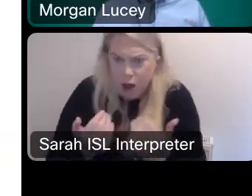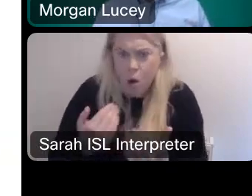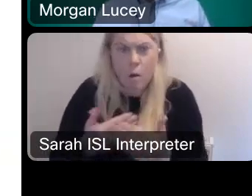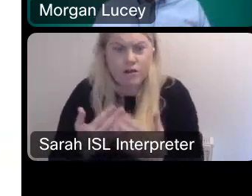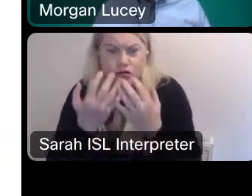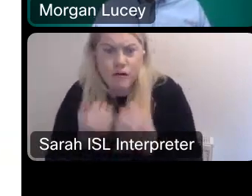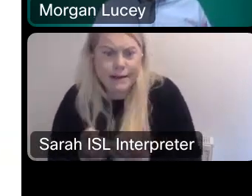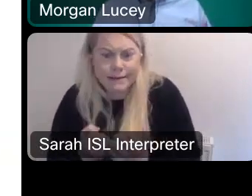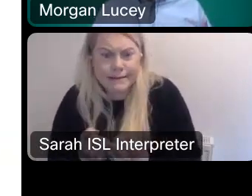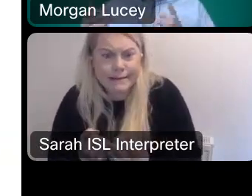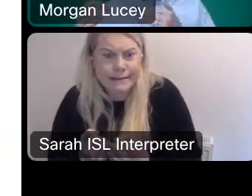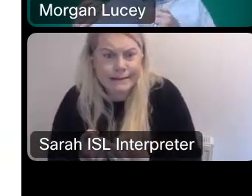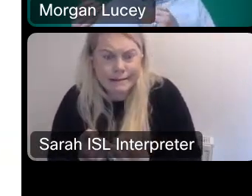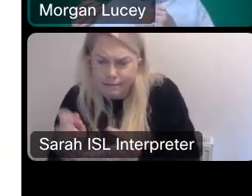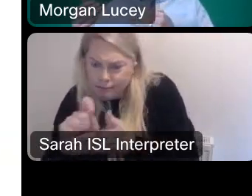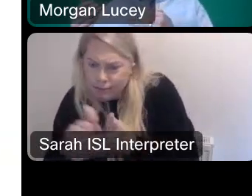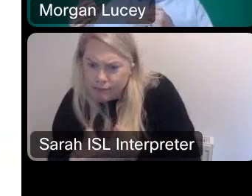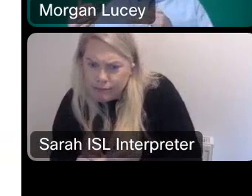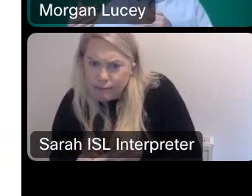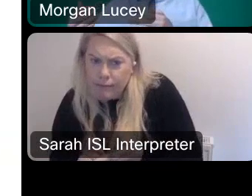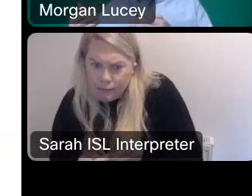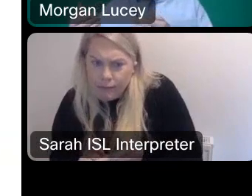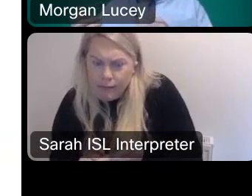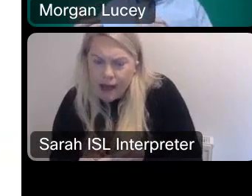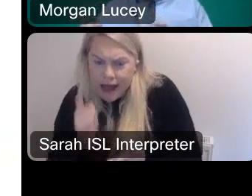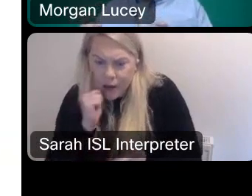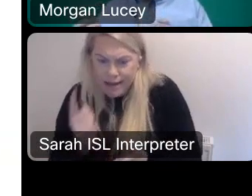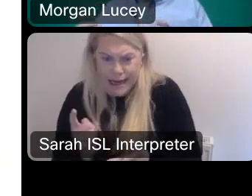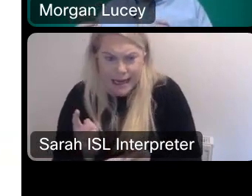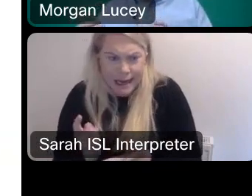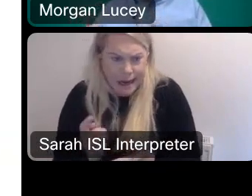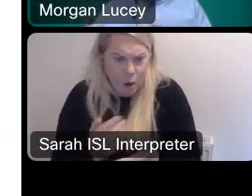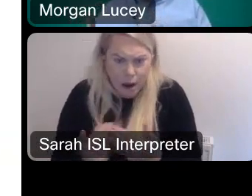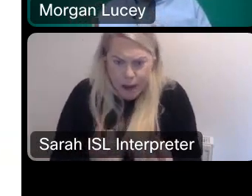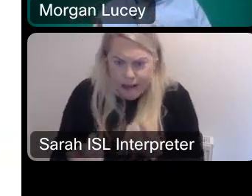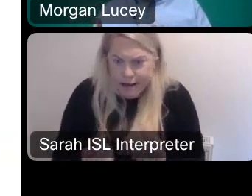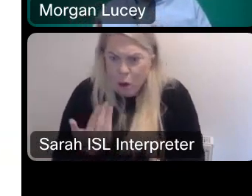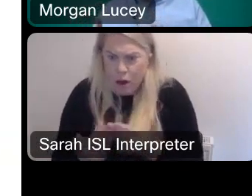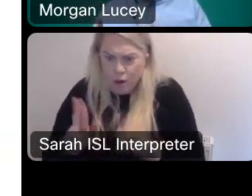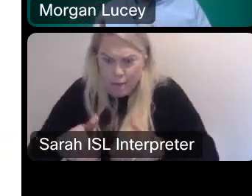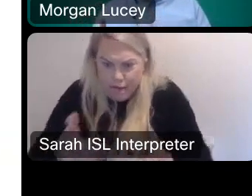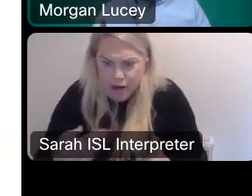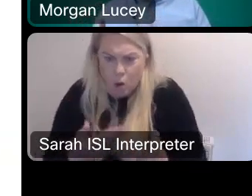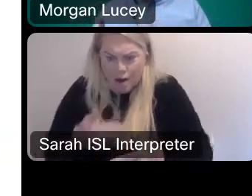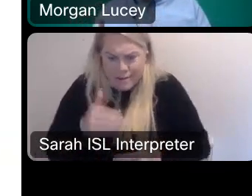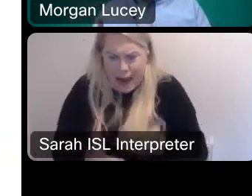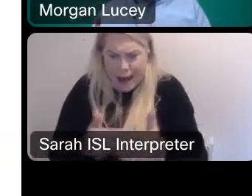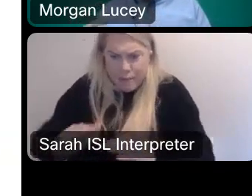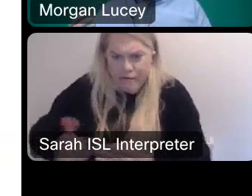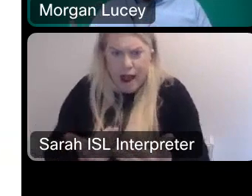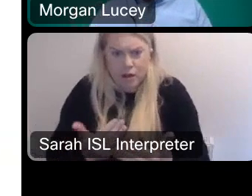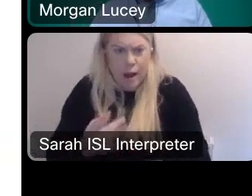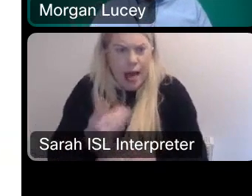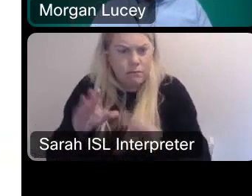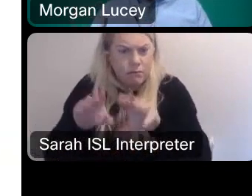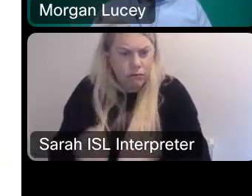them clearly, and then you look at how they can be addressed. So what controls or mitigation steps are you going to put in place? And it